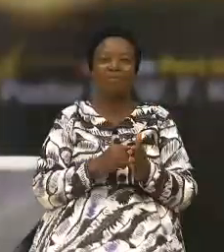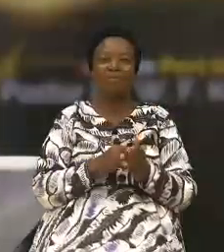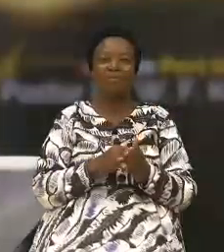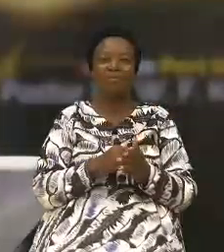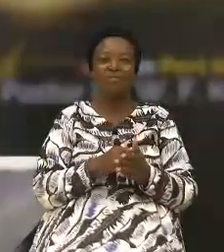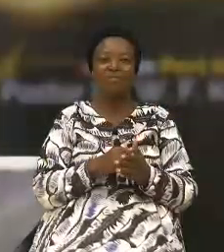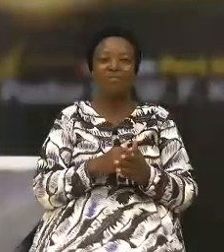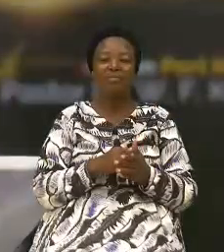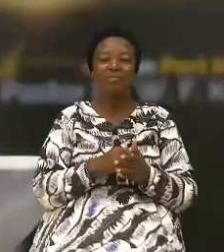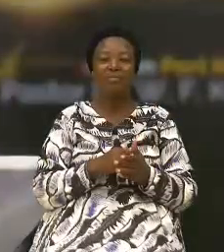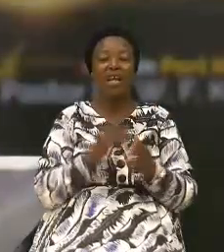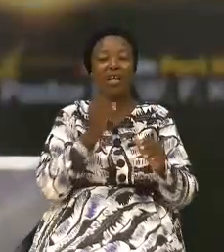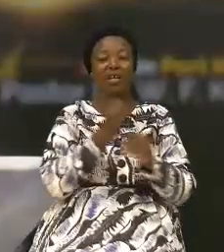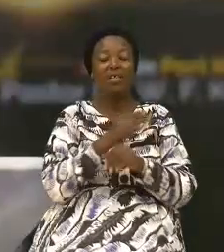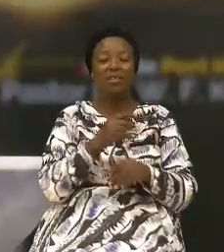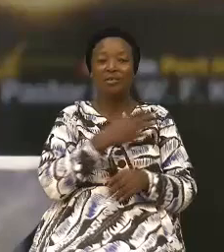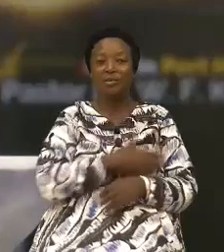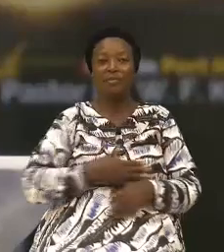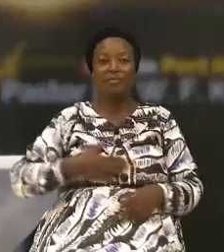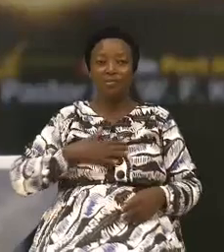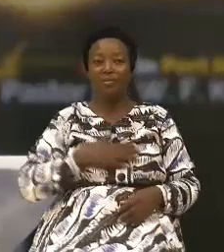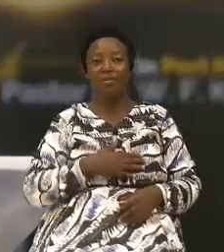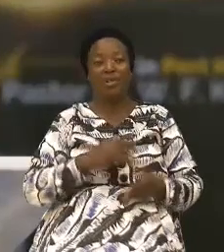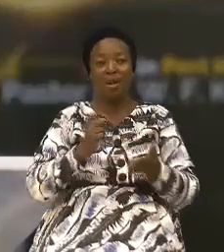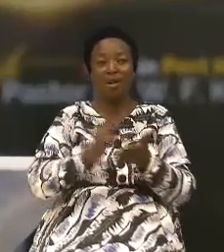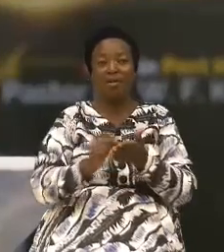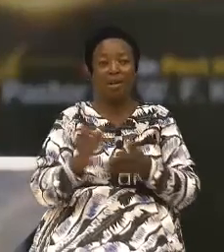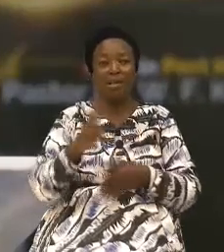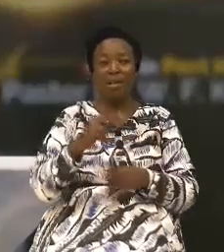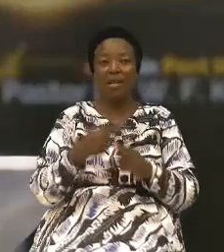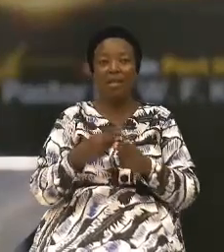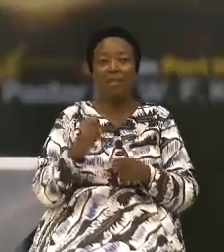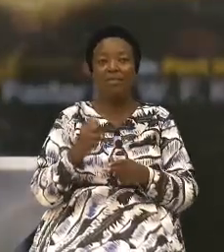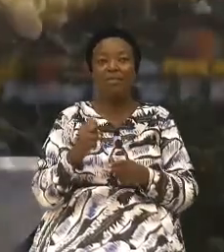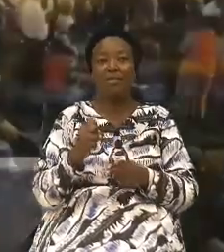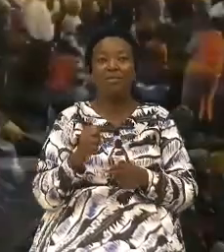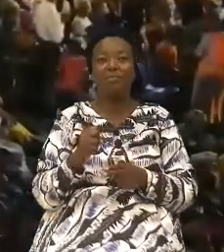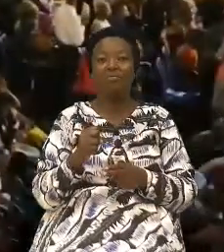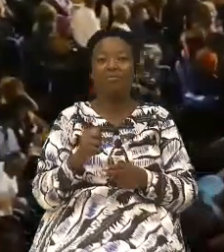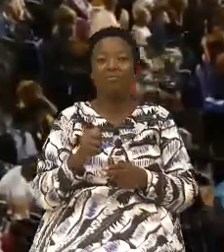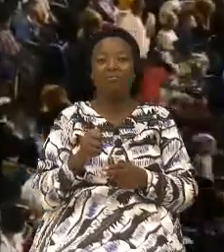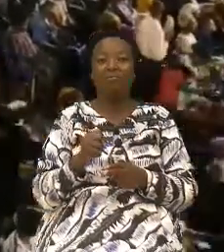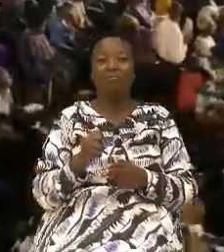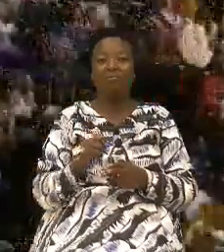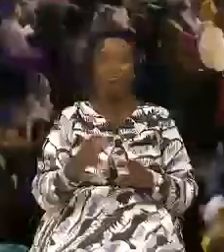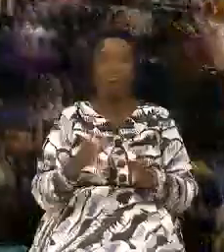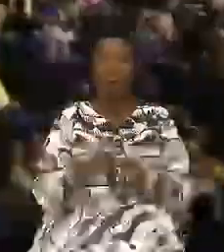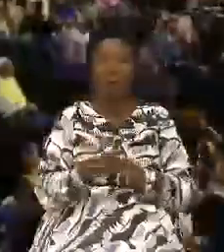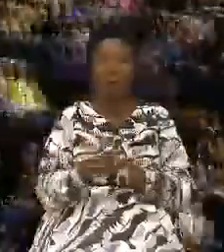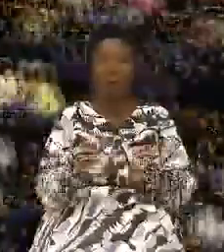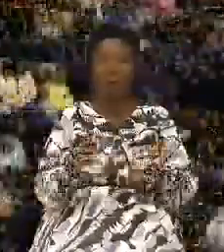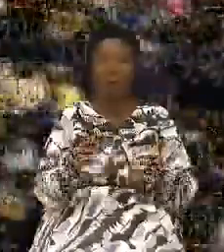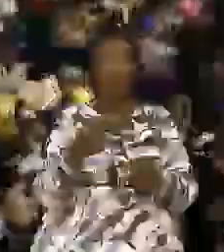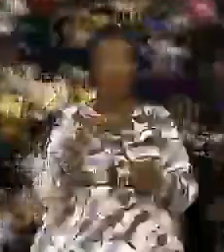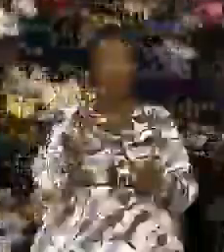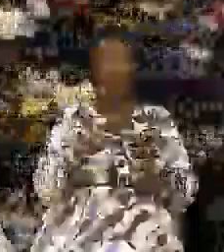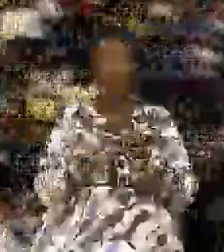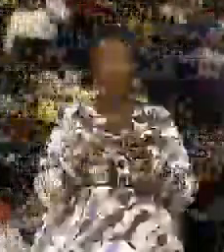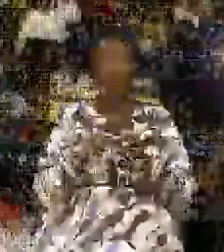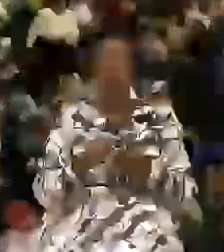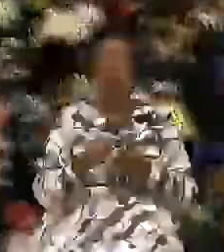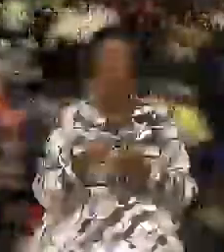Counselors, please write their names in block letters, capital letters. Take their telephone